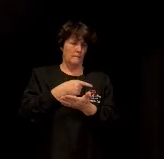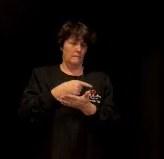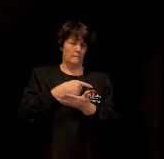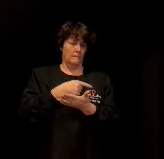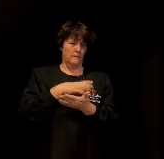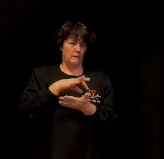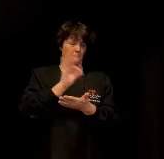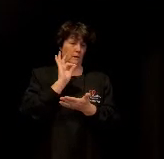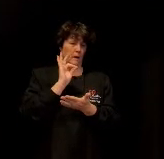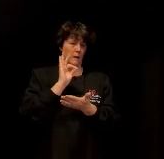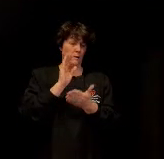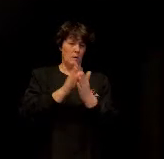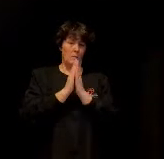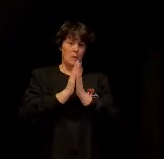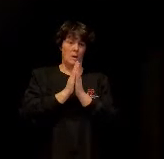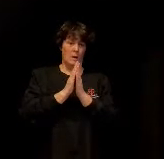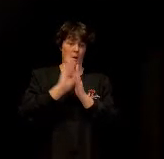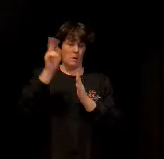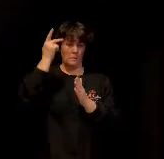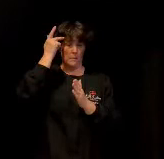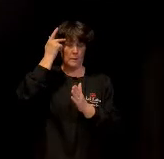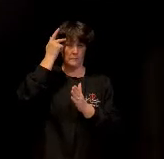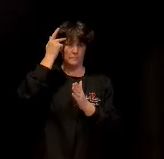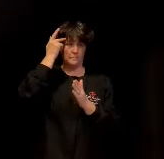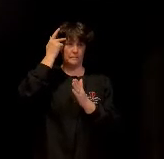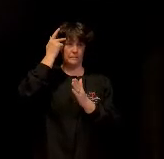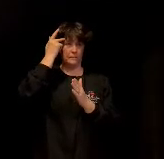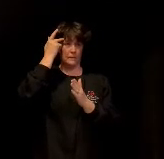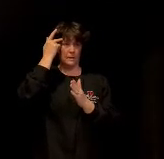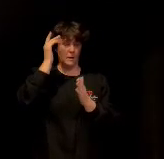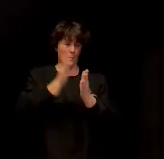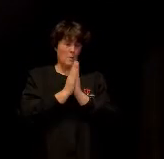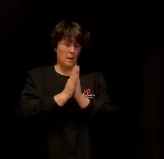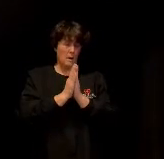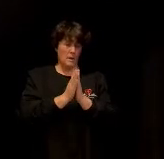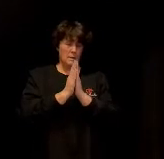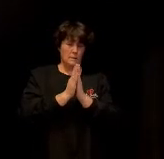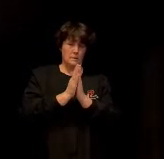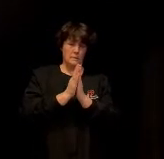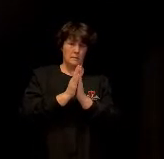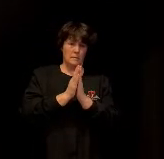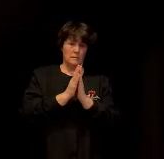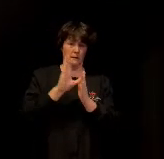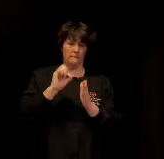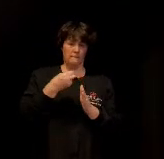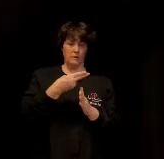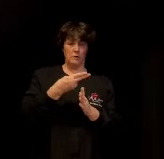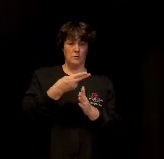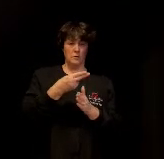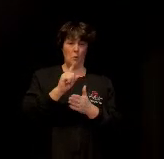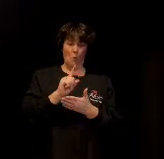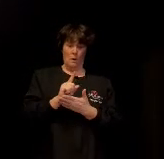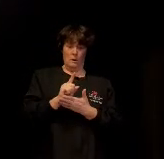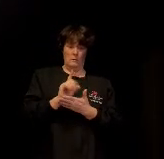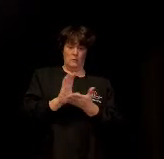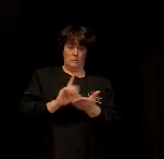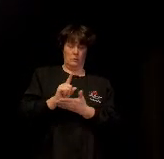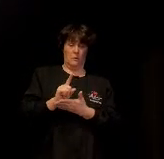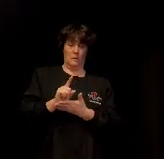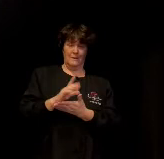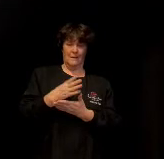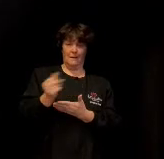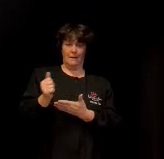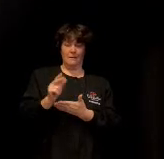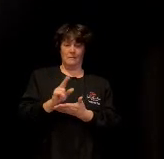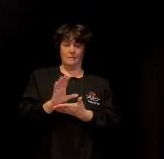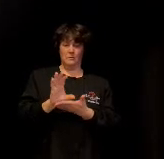Paul prays. He prays in a prayer in Ephesians 1. He prays a prayer in Ephesians 3. These are good scripture, actually, to